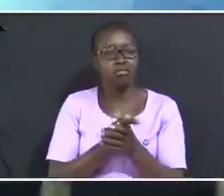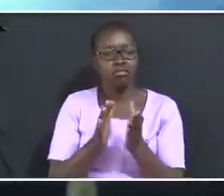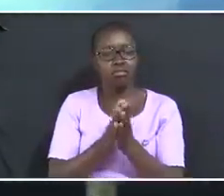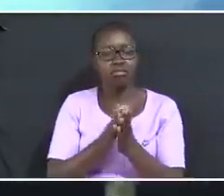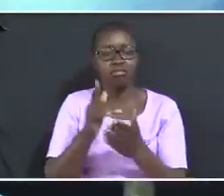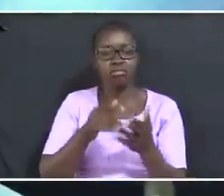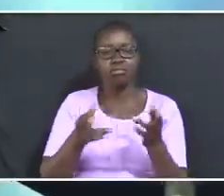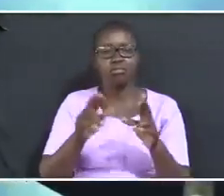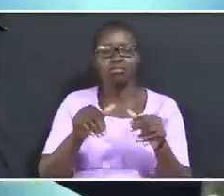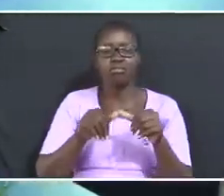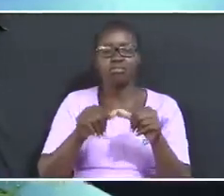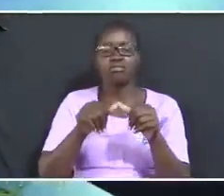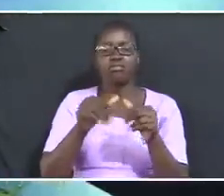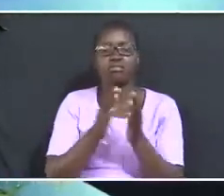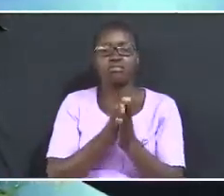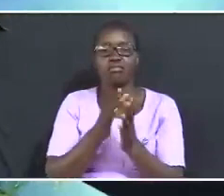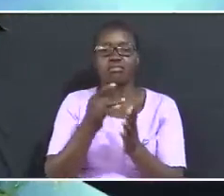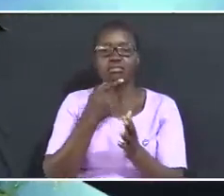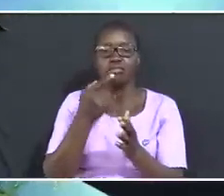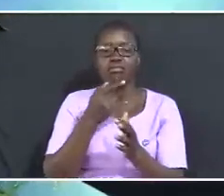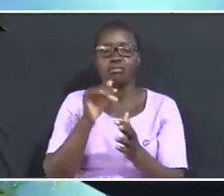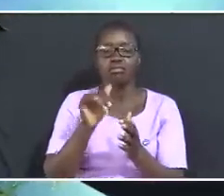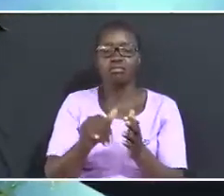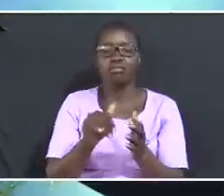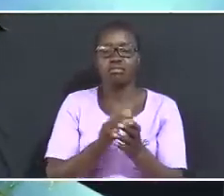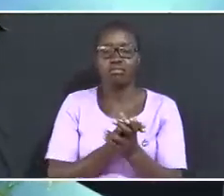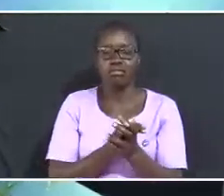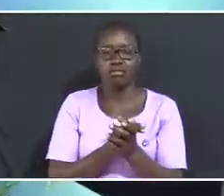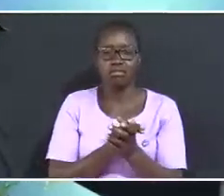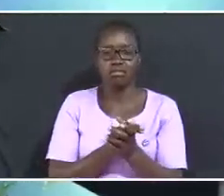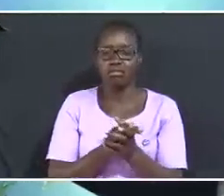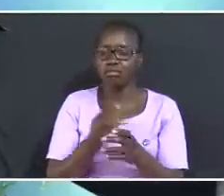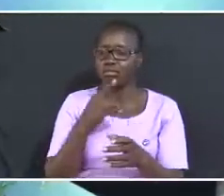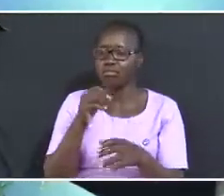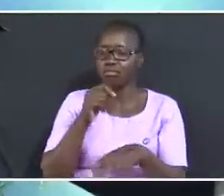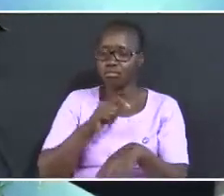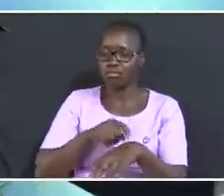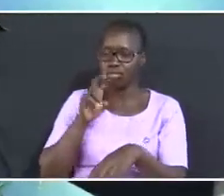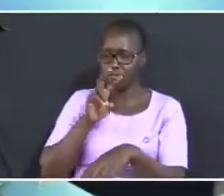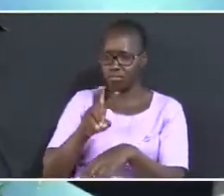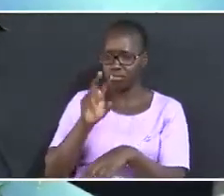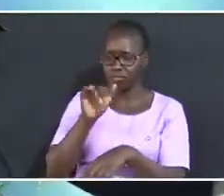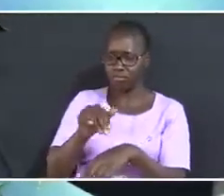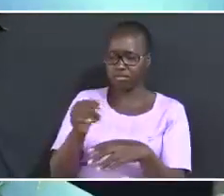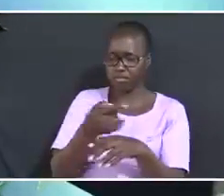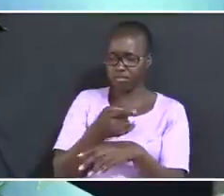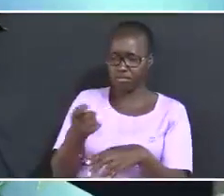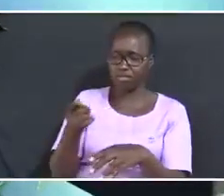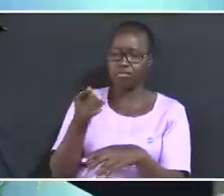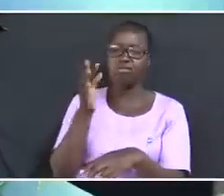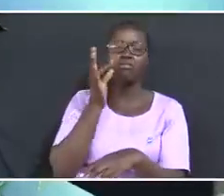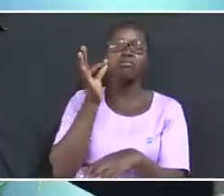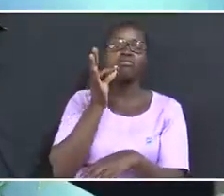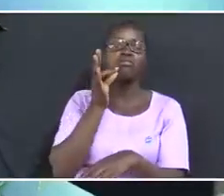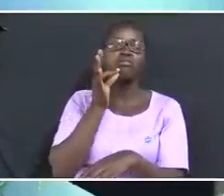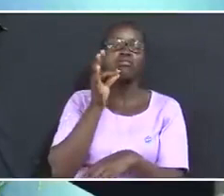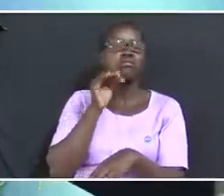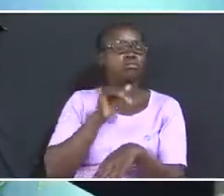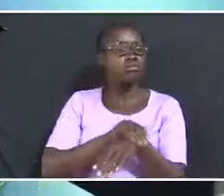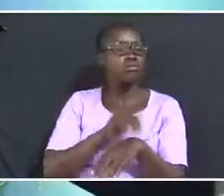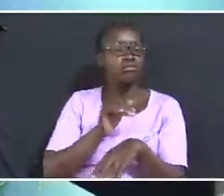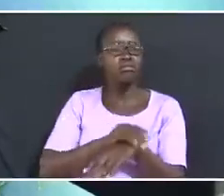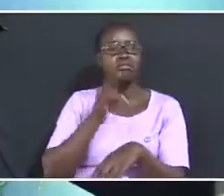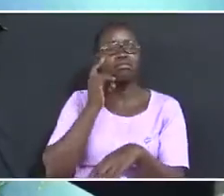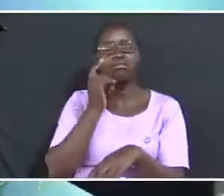along. And it says, and when Eve saw that this fruit was good to